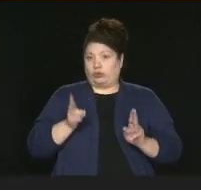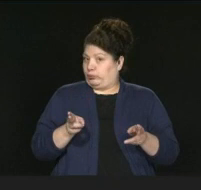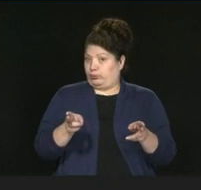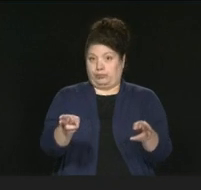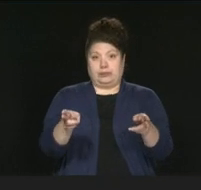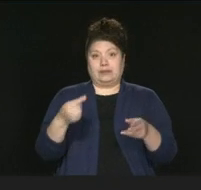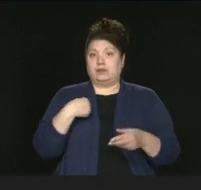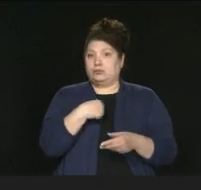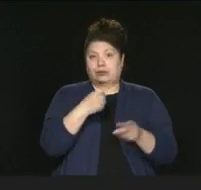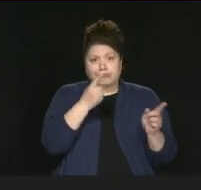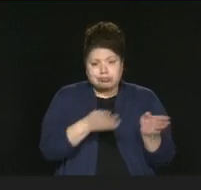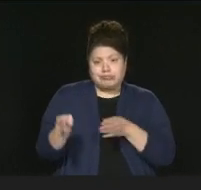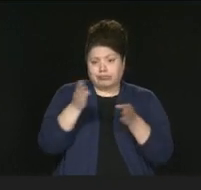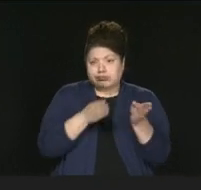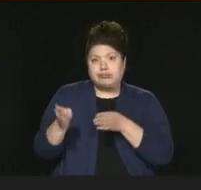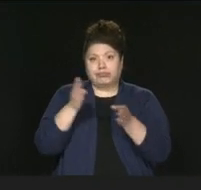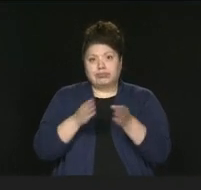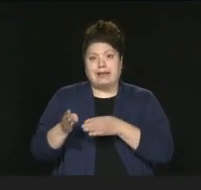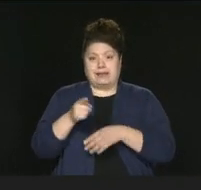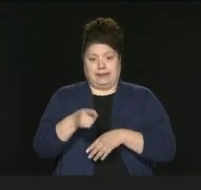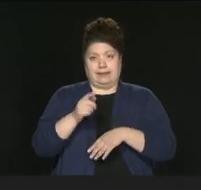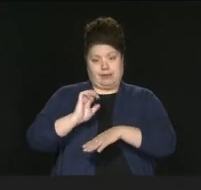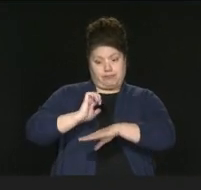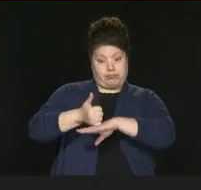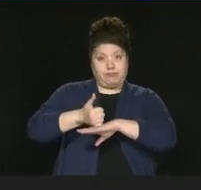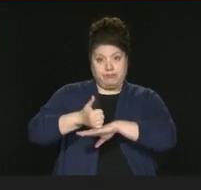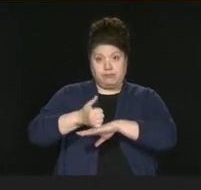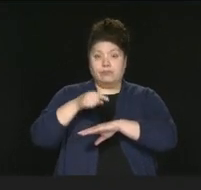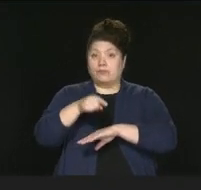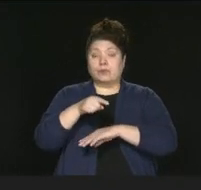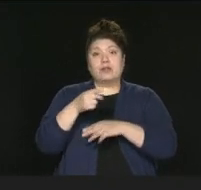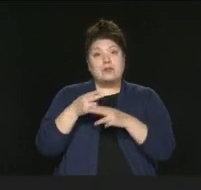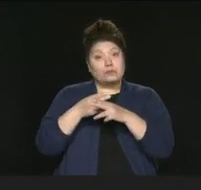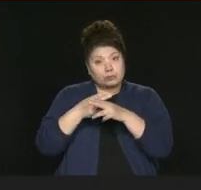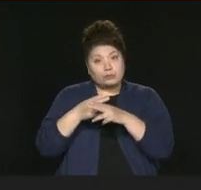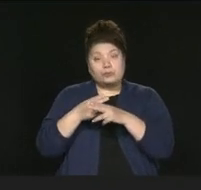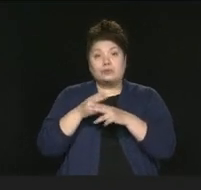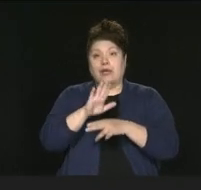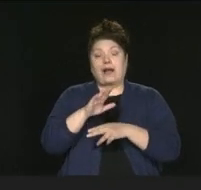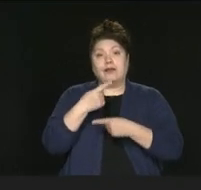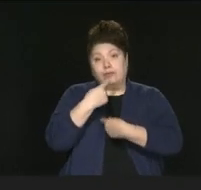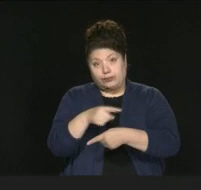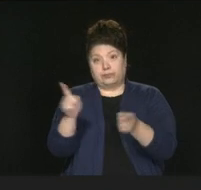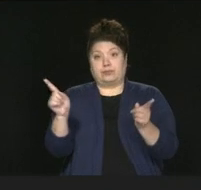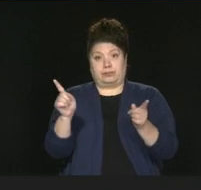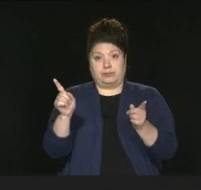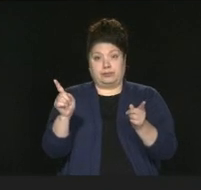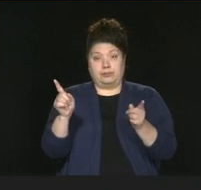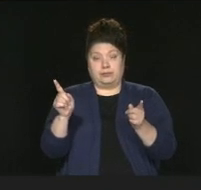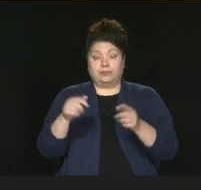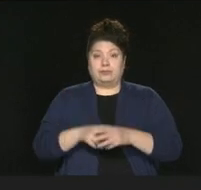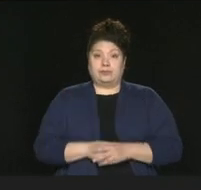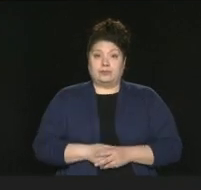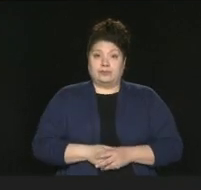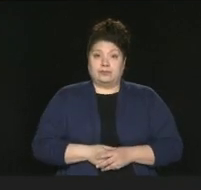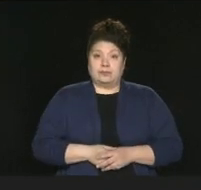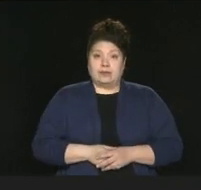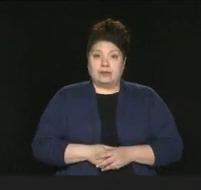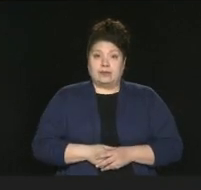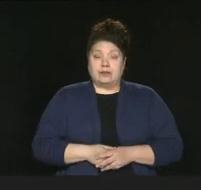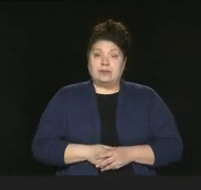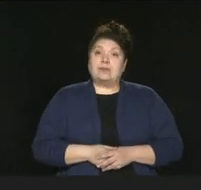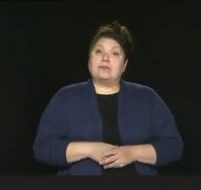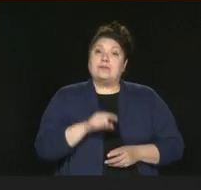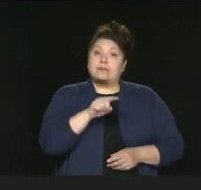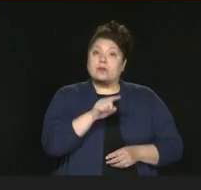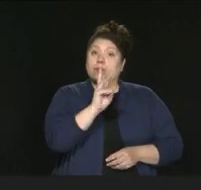very, very soon the further details will be announced on the same website on which